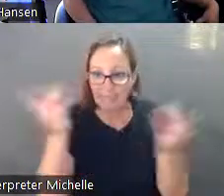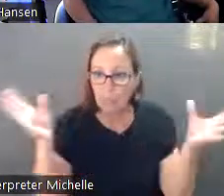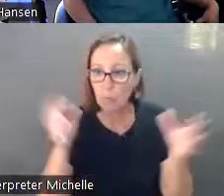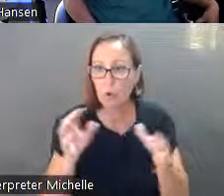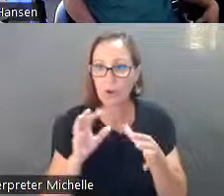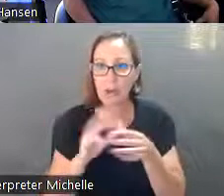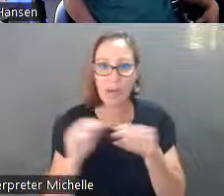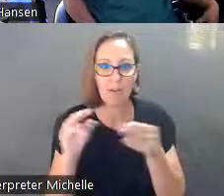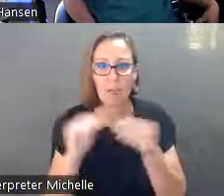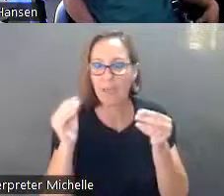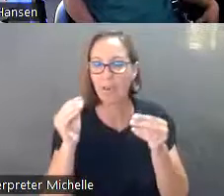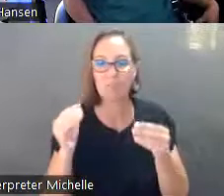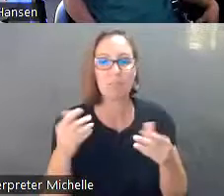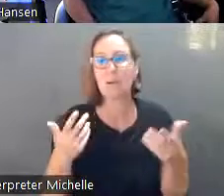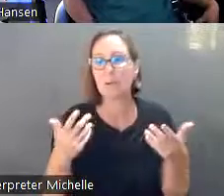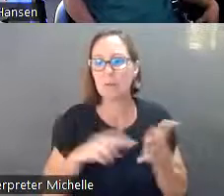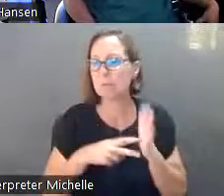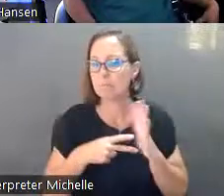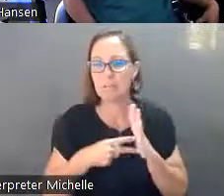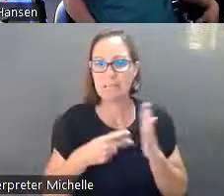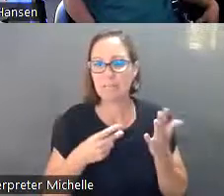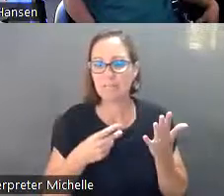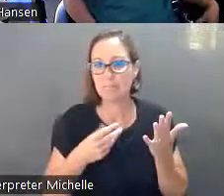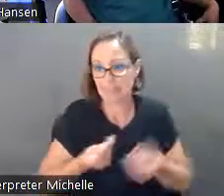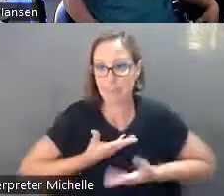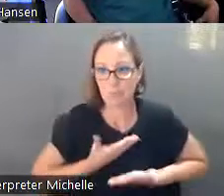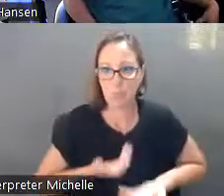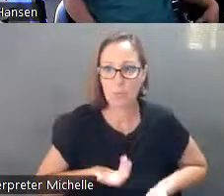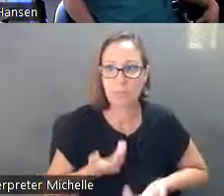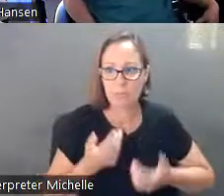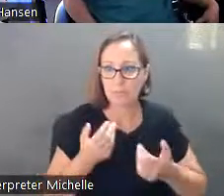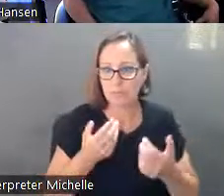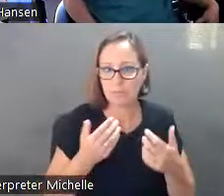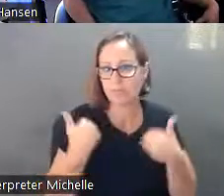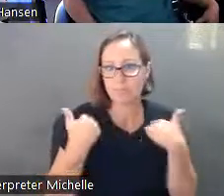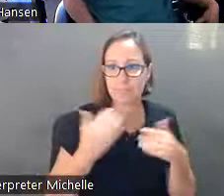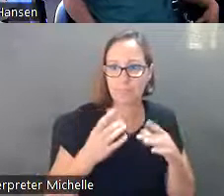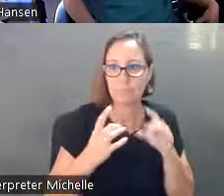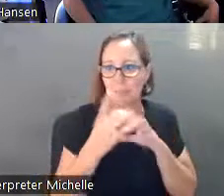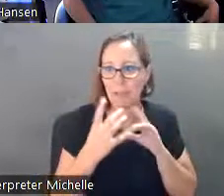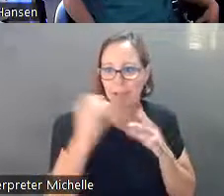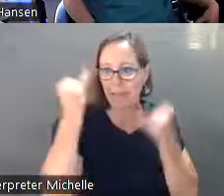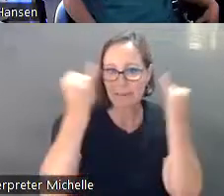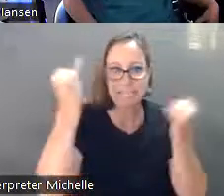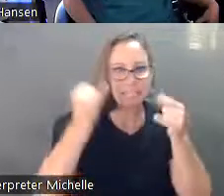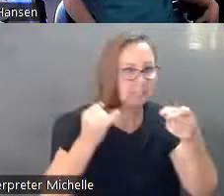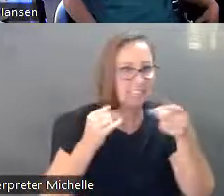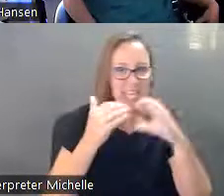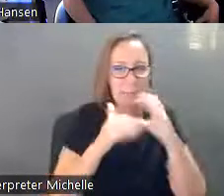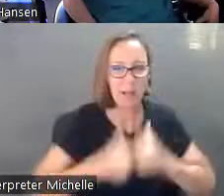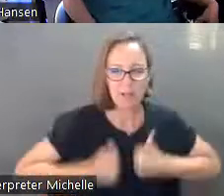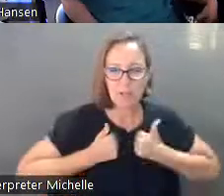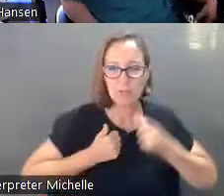know. And you can see on the screen that our email address is up there. So if you have thoughts,